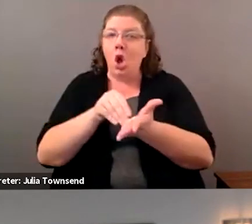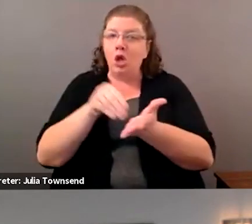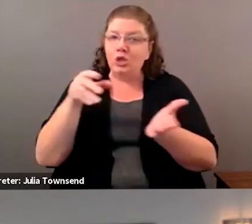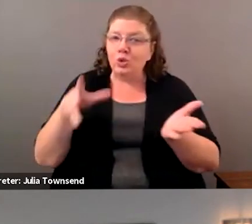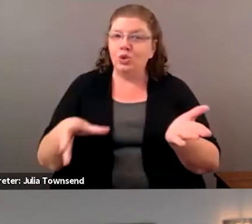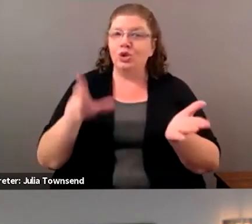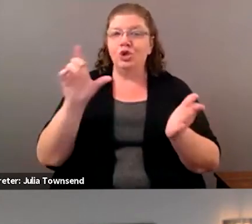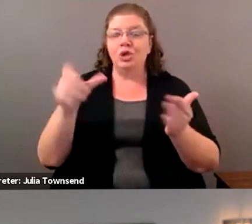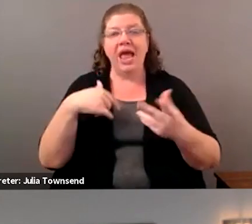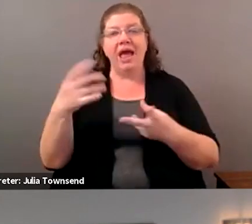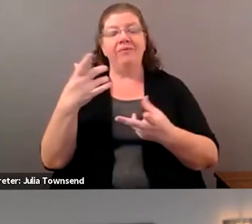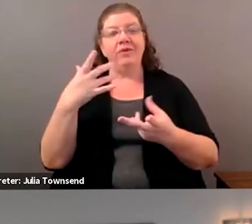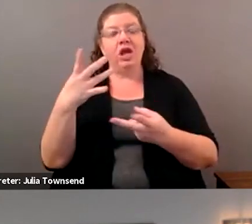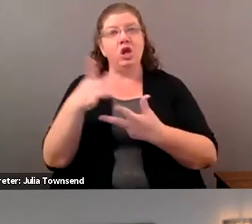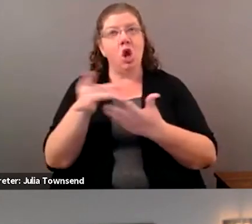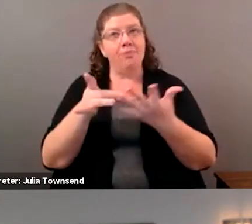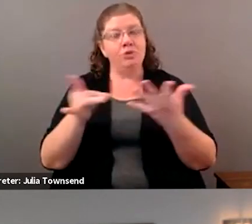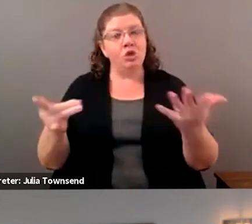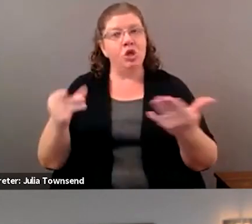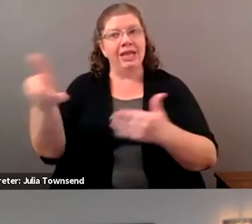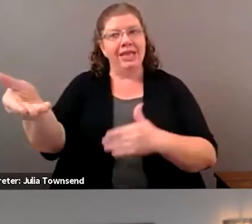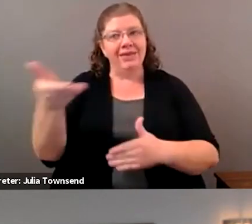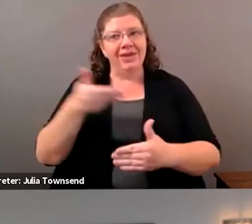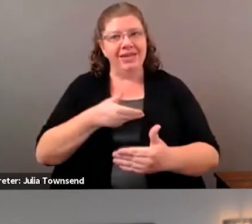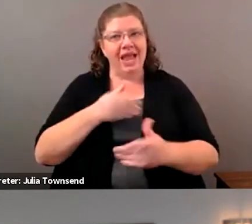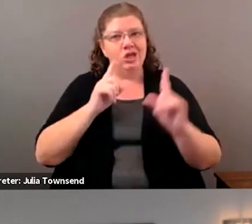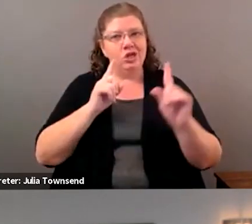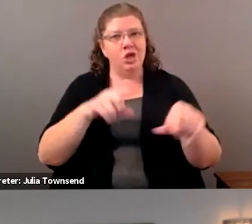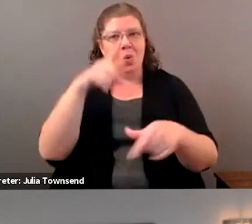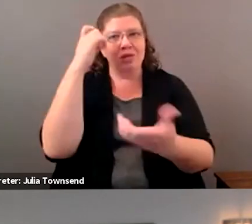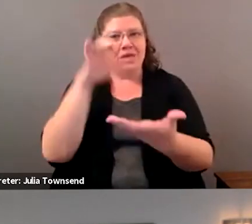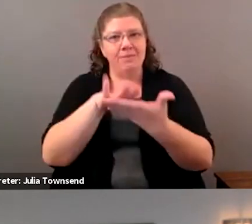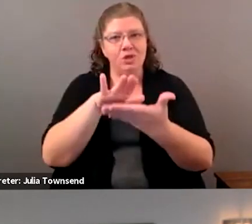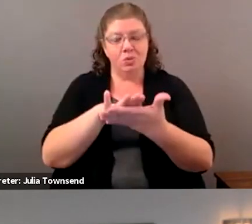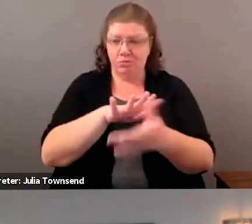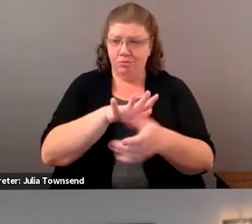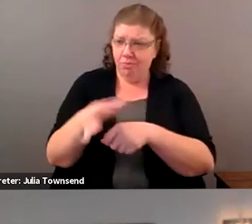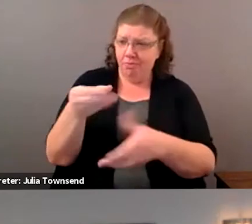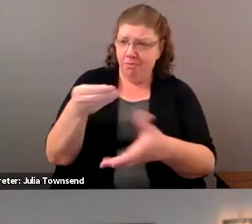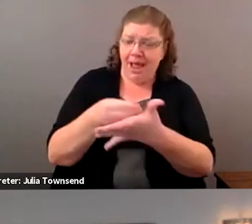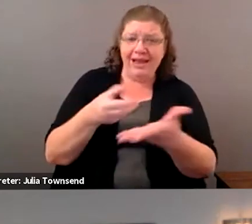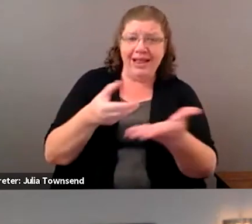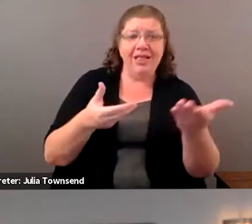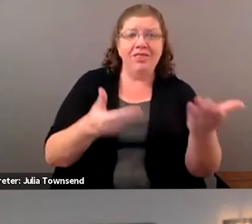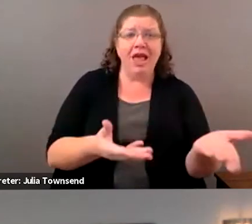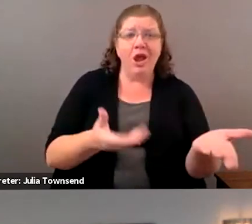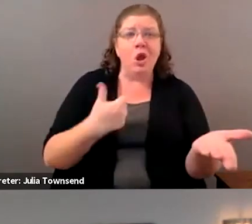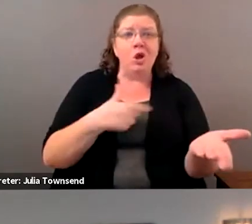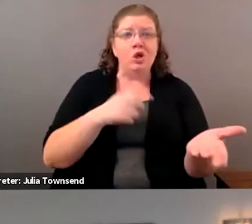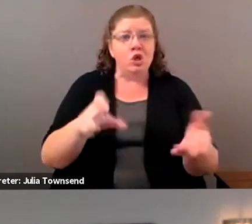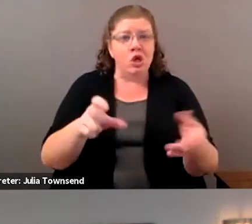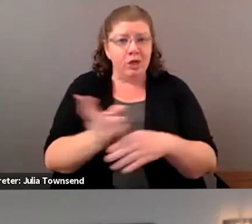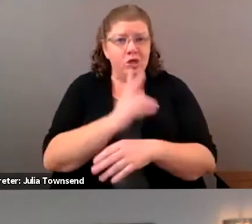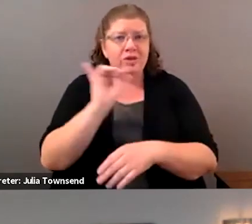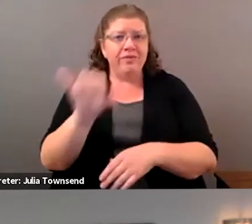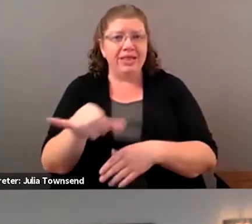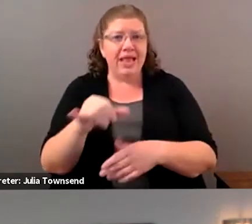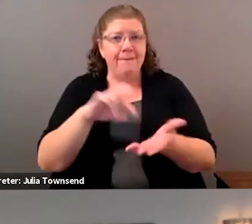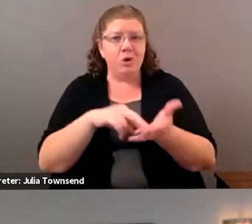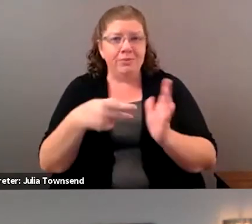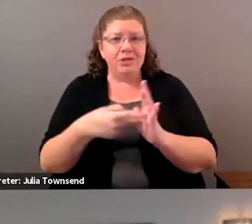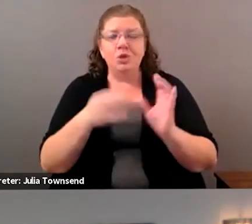an optional invitation to summer school. The money is there and should be used for that purpose. There is